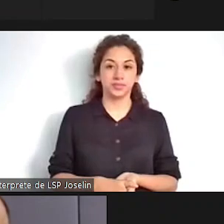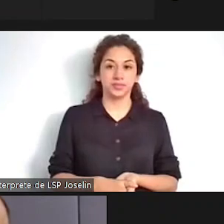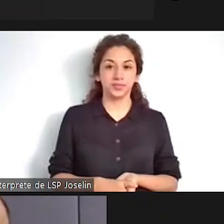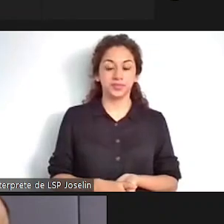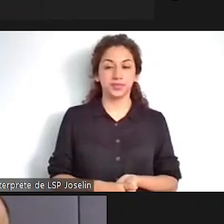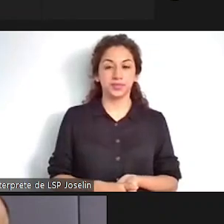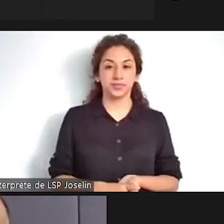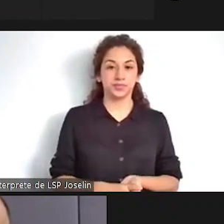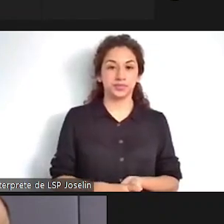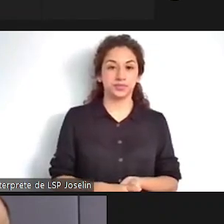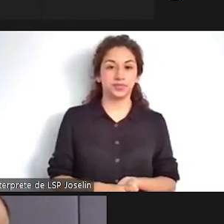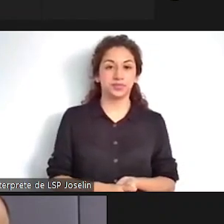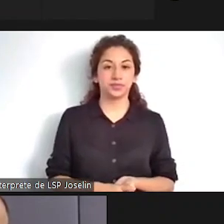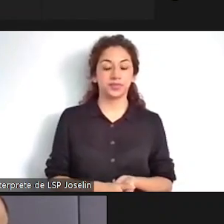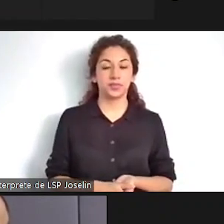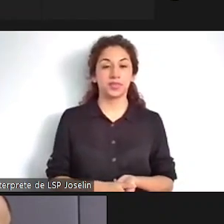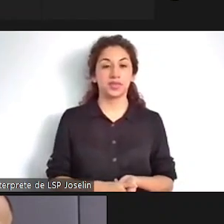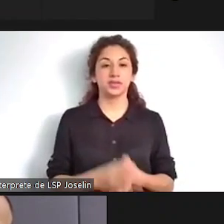region